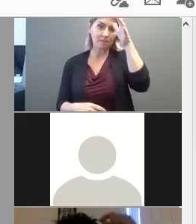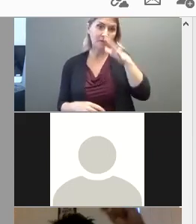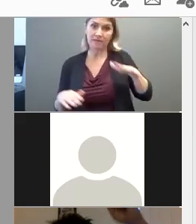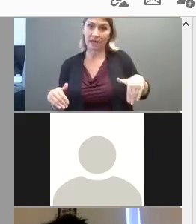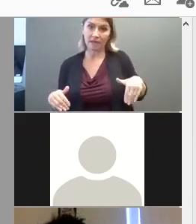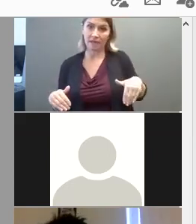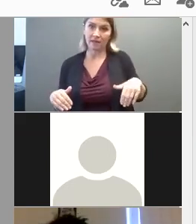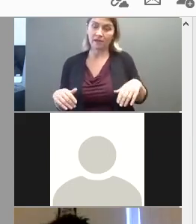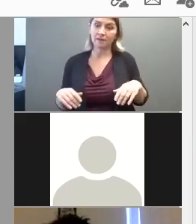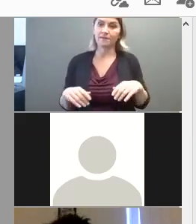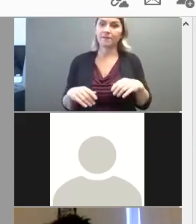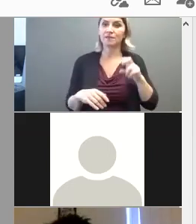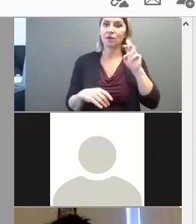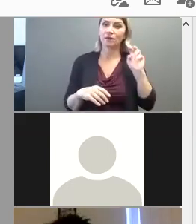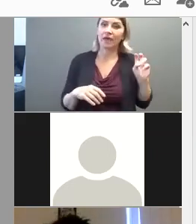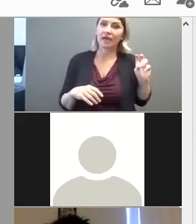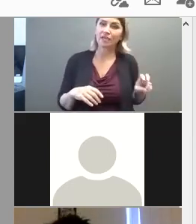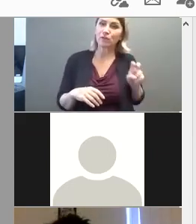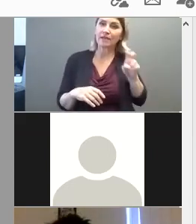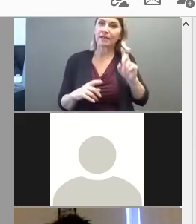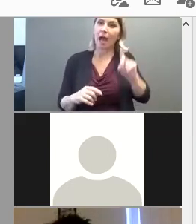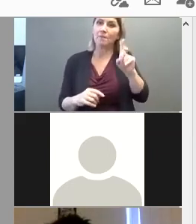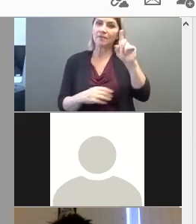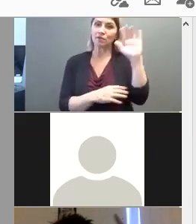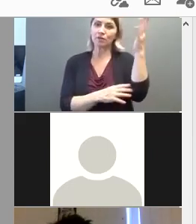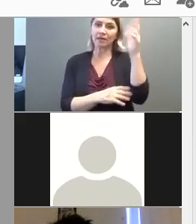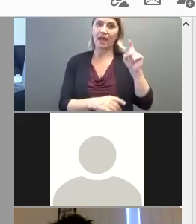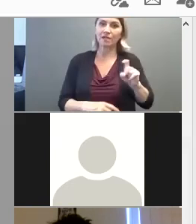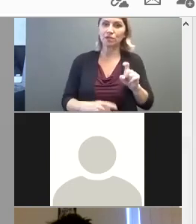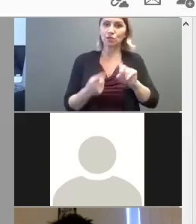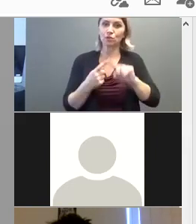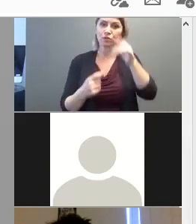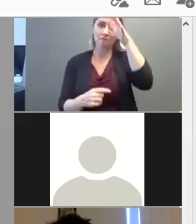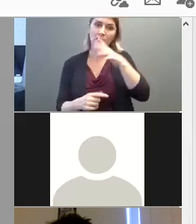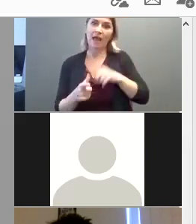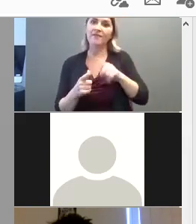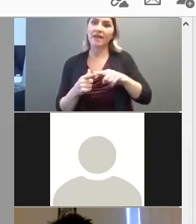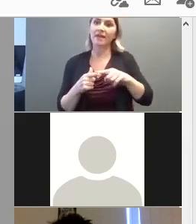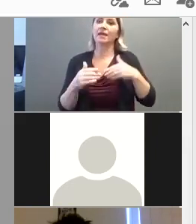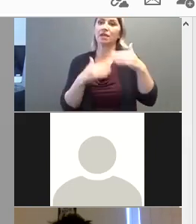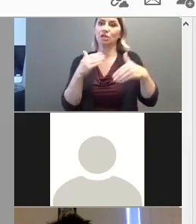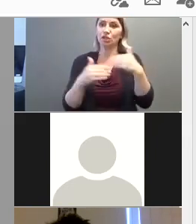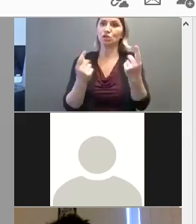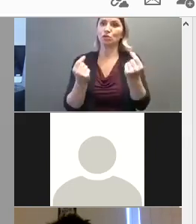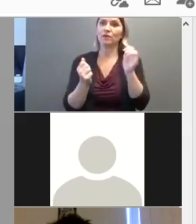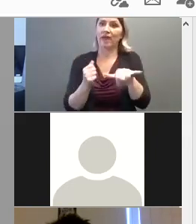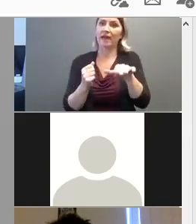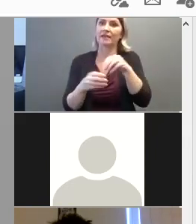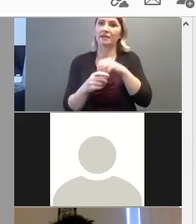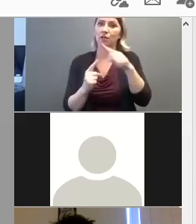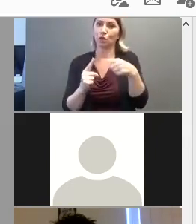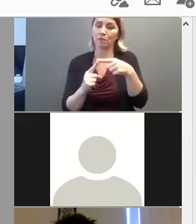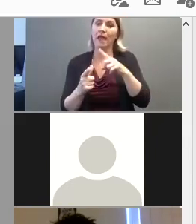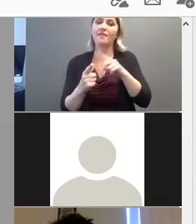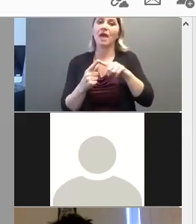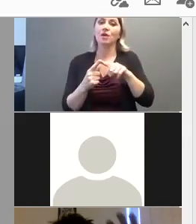keep on iterating upwards in the tree. So set X to the parent and then keep on doing this in a loop. And once we reach a